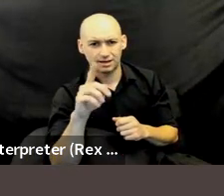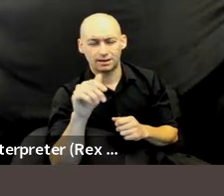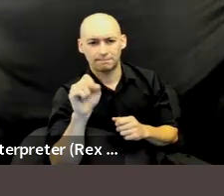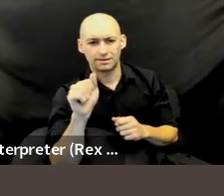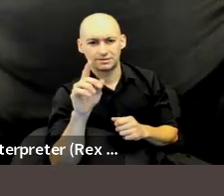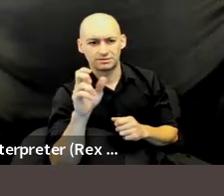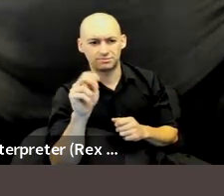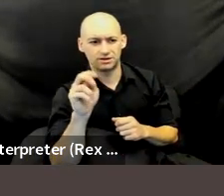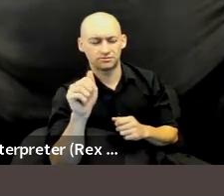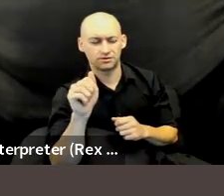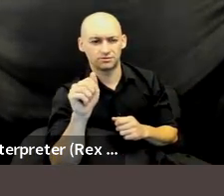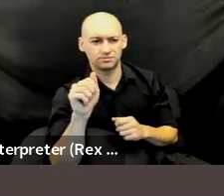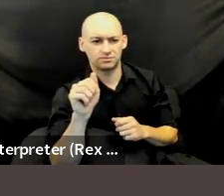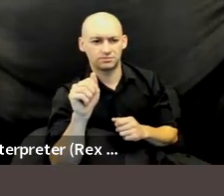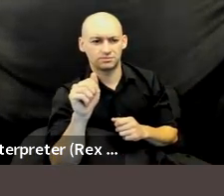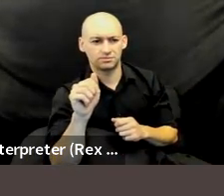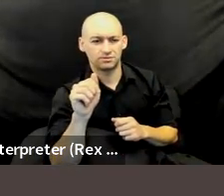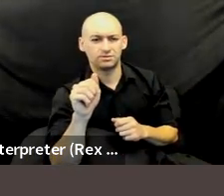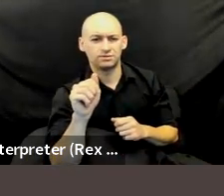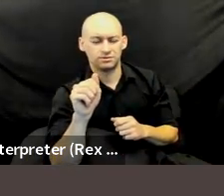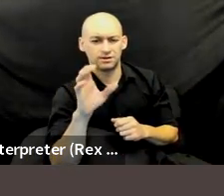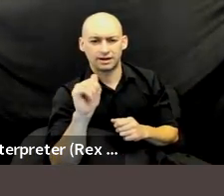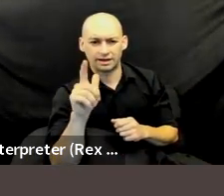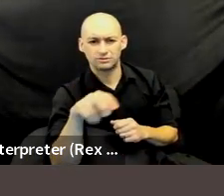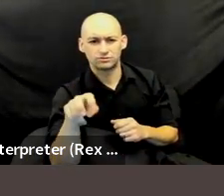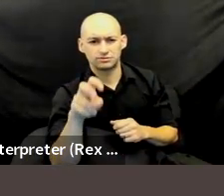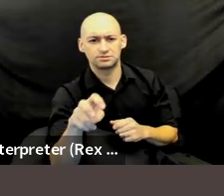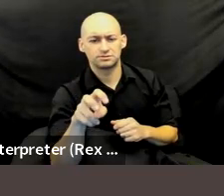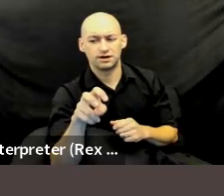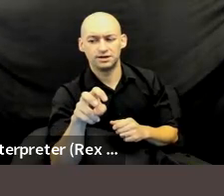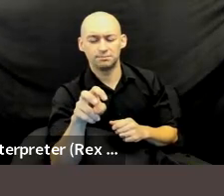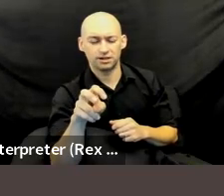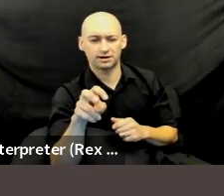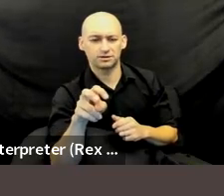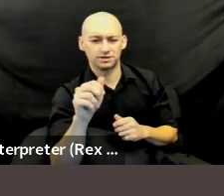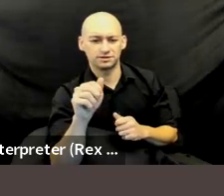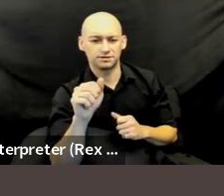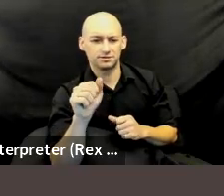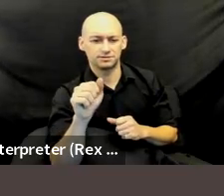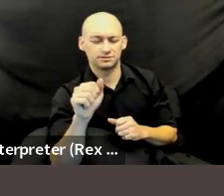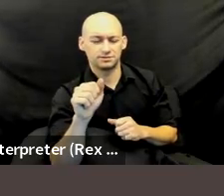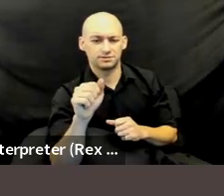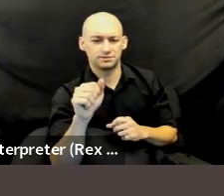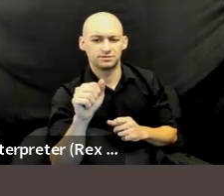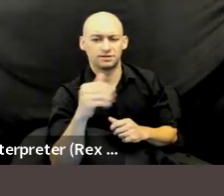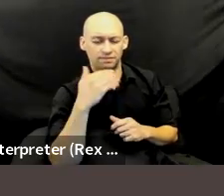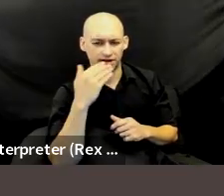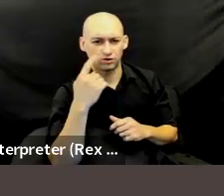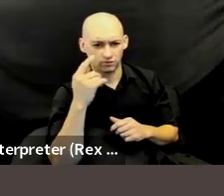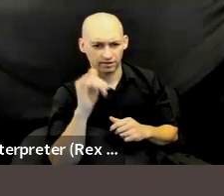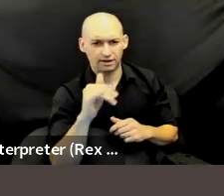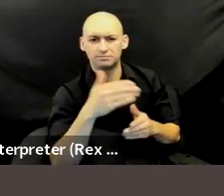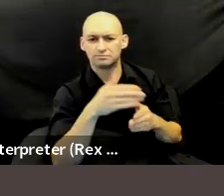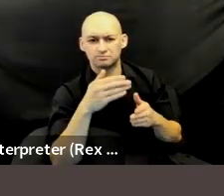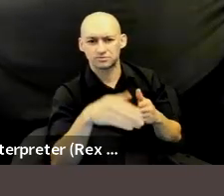Gabriel Valley Council of Governments, along with Caltrans. So another great District 7 example. So thank you, and that concludes my